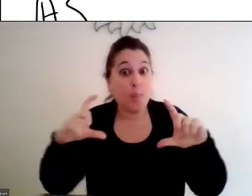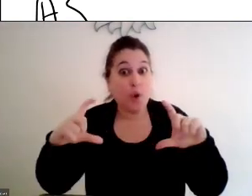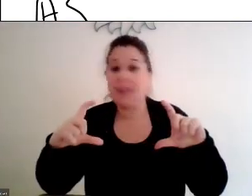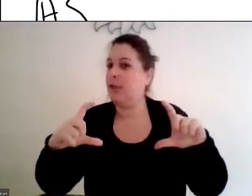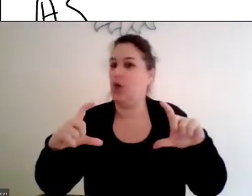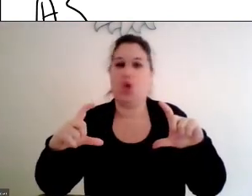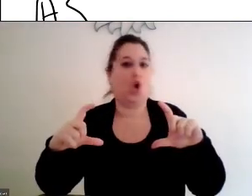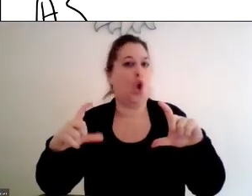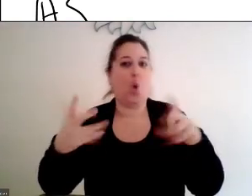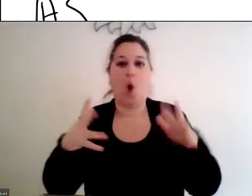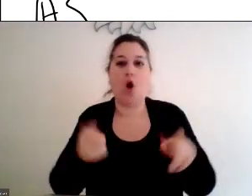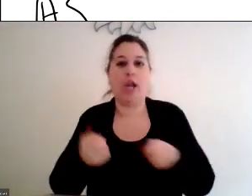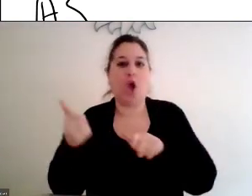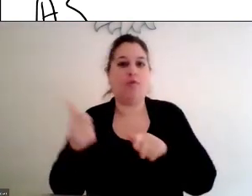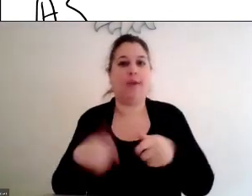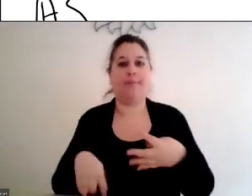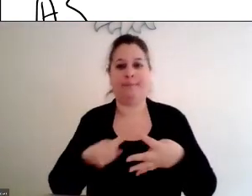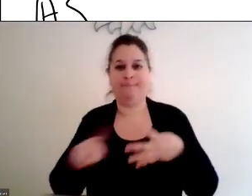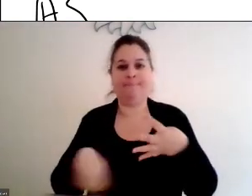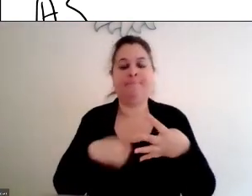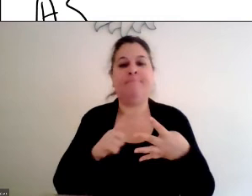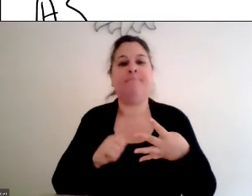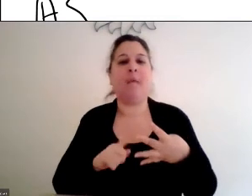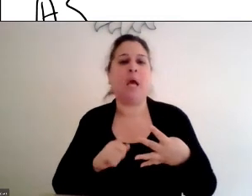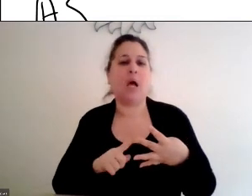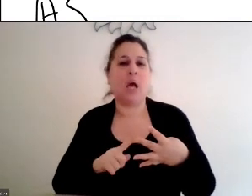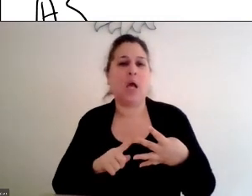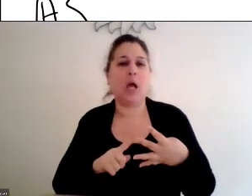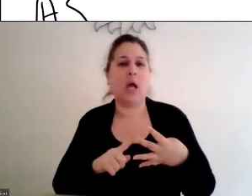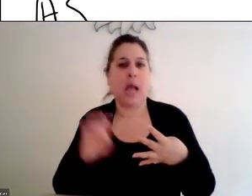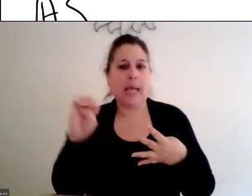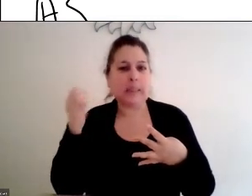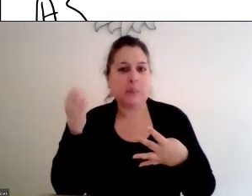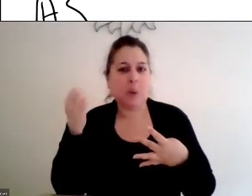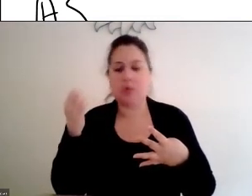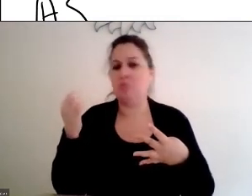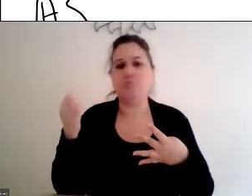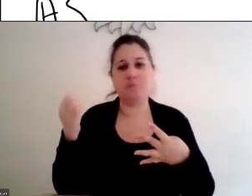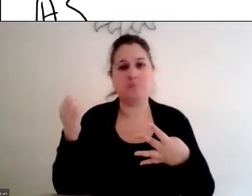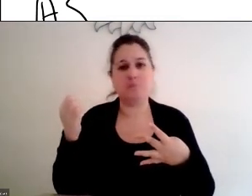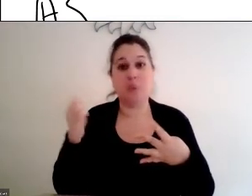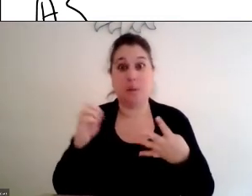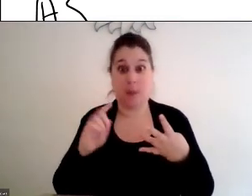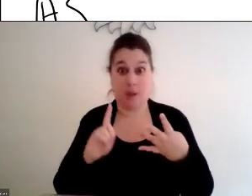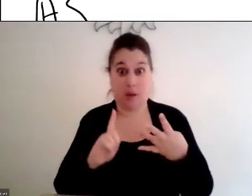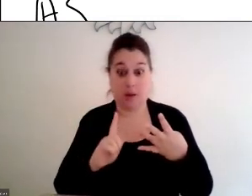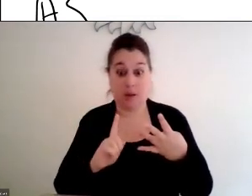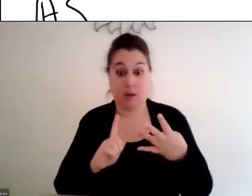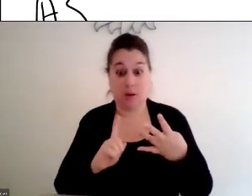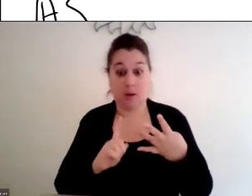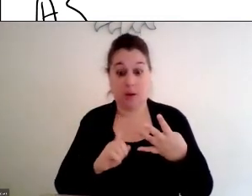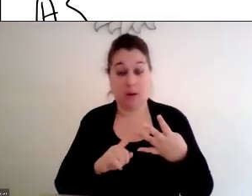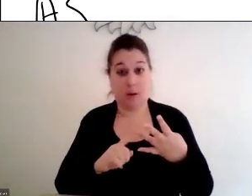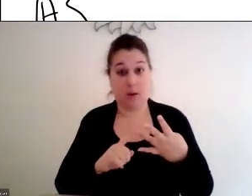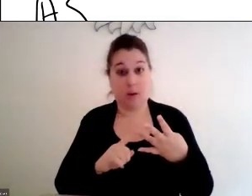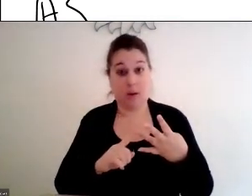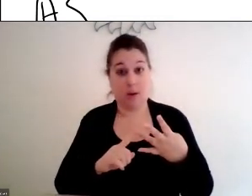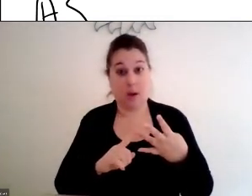first. So that's 6. Bring everything else down. And I'm left with 7 plus